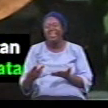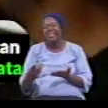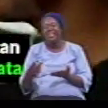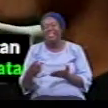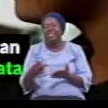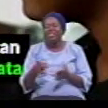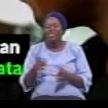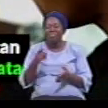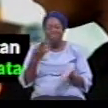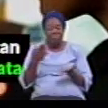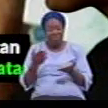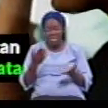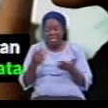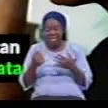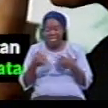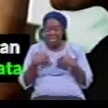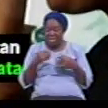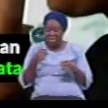fails.